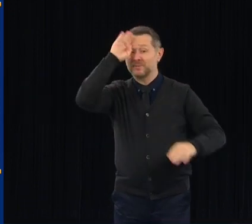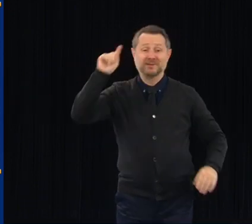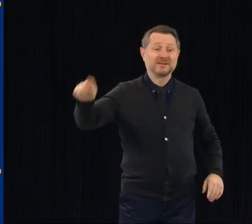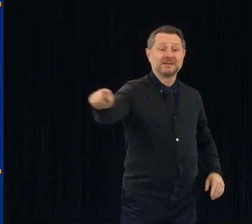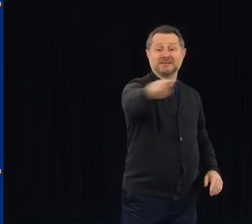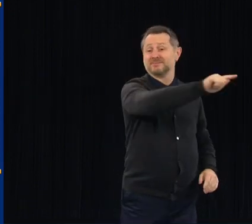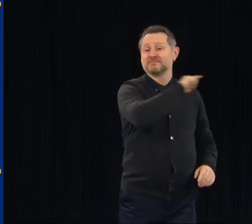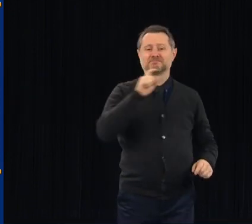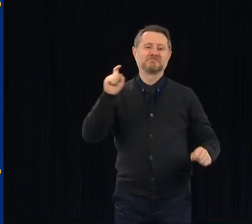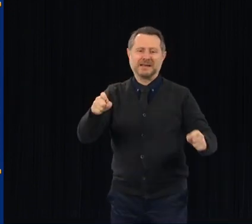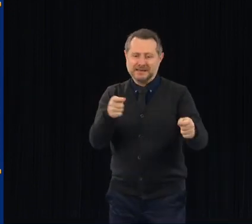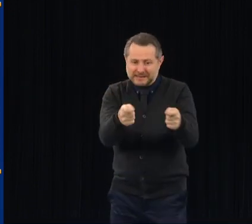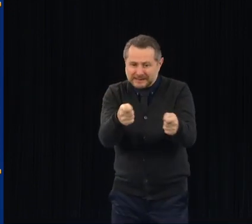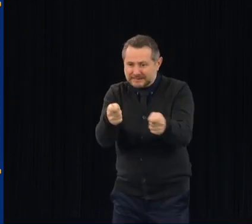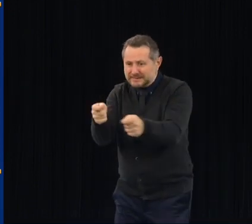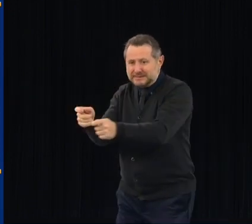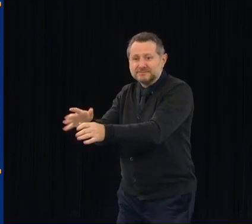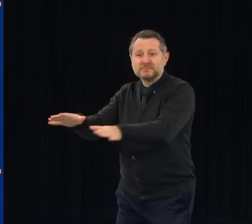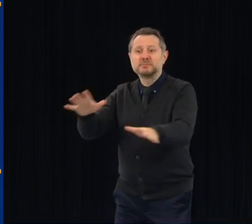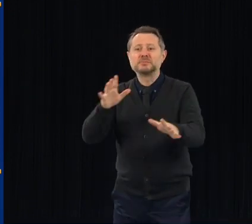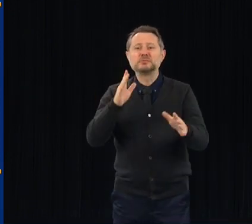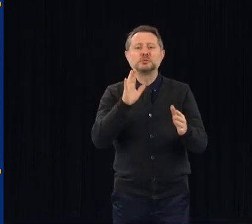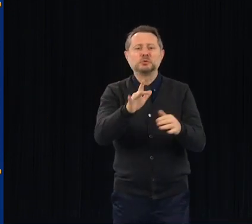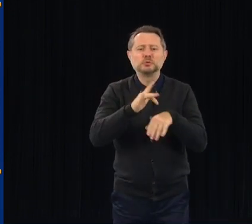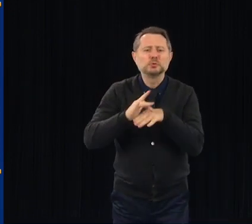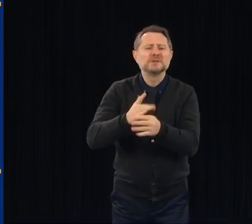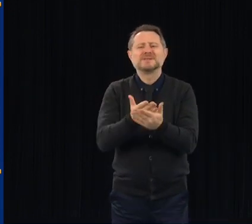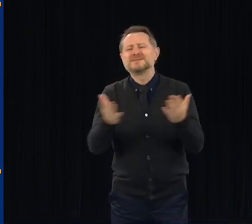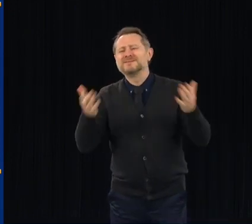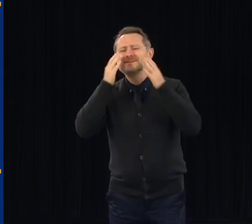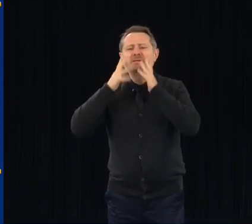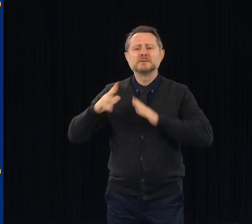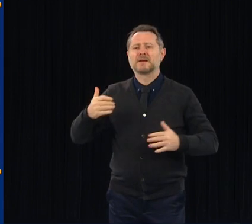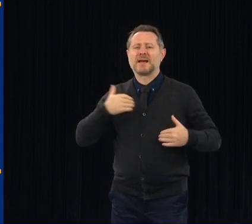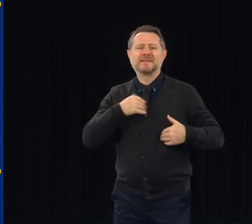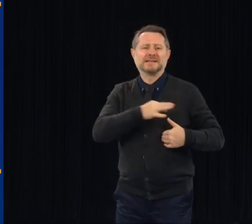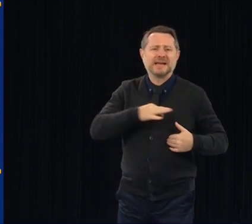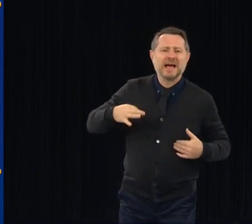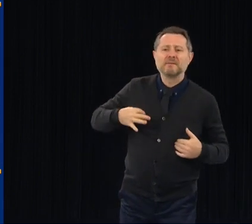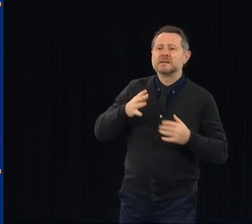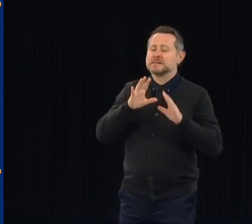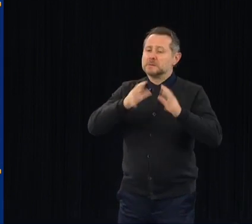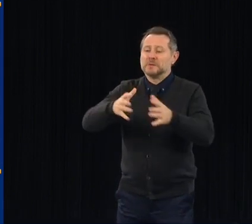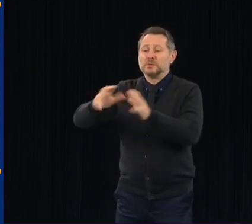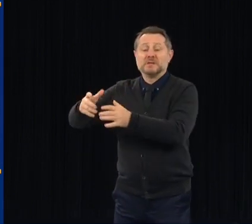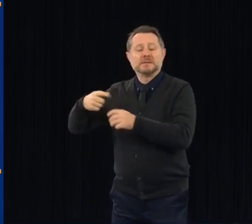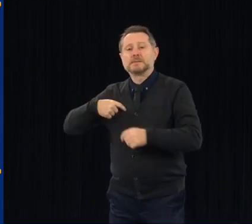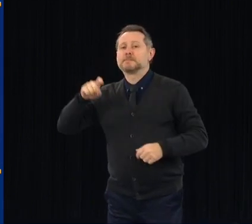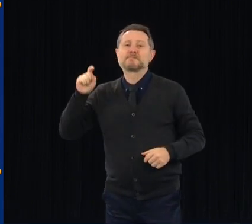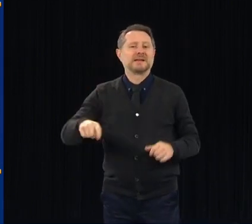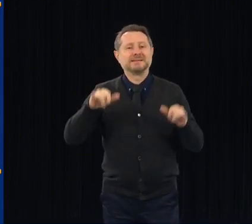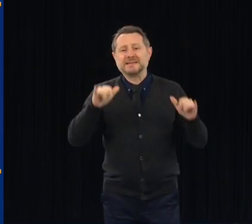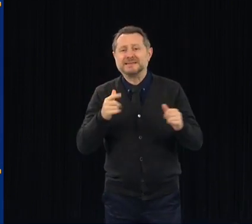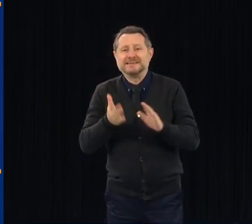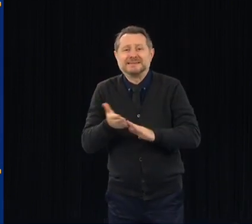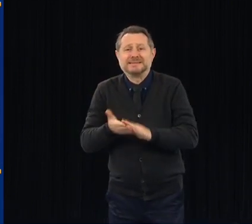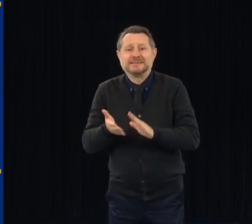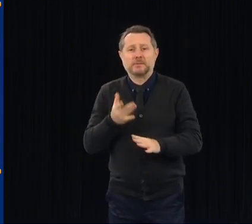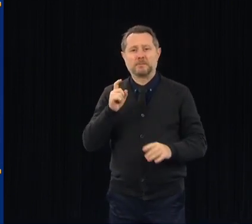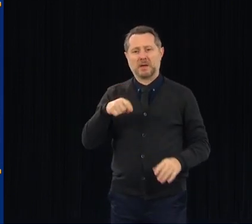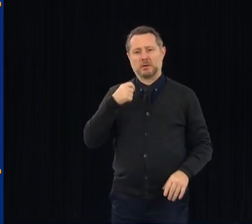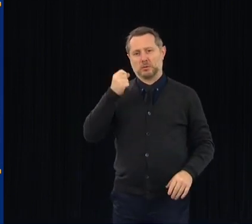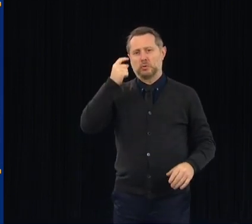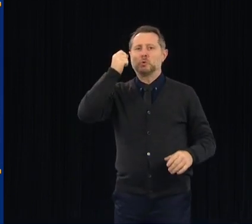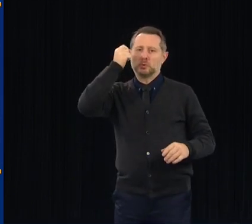with the same resources that you have, same staff, an overcapacity